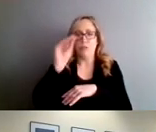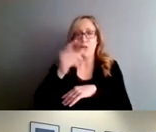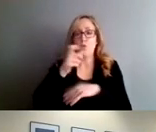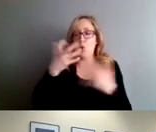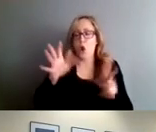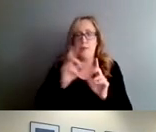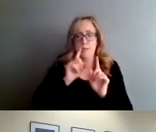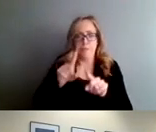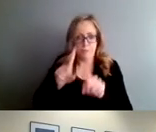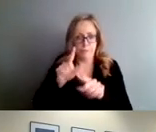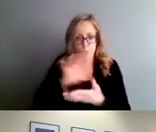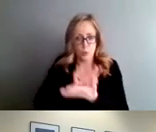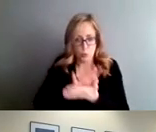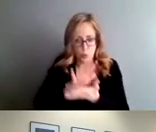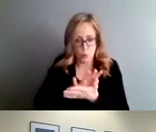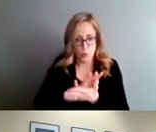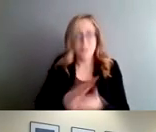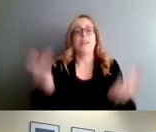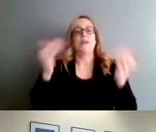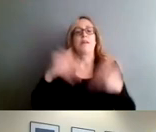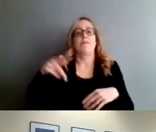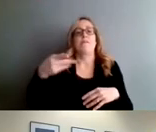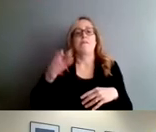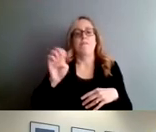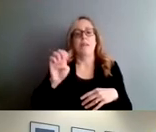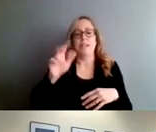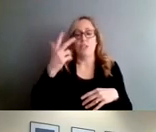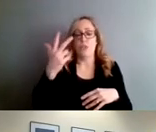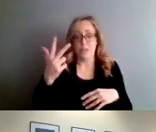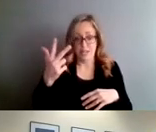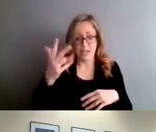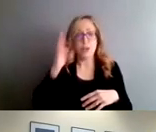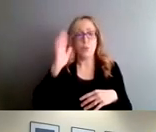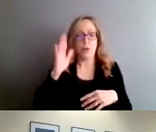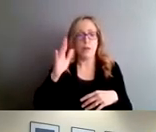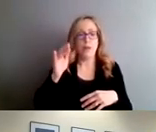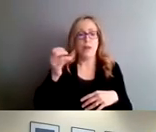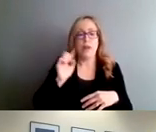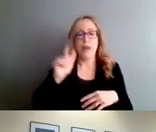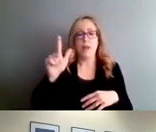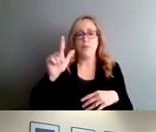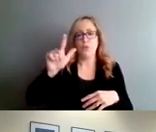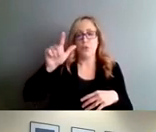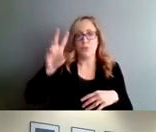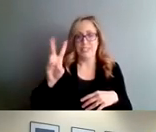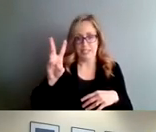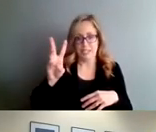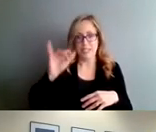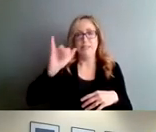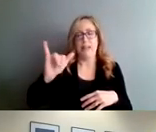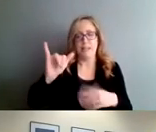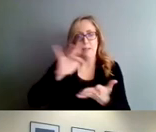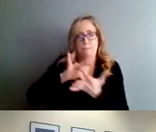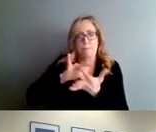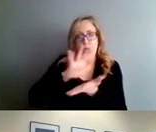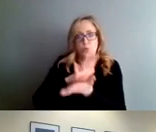And then phase three will begin on April 26th with the expansion of to our secondary school.